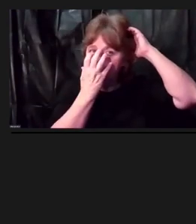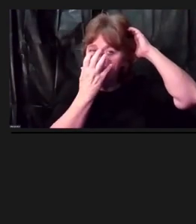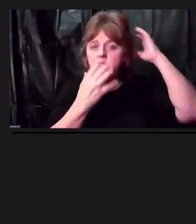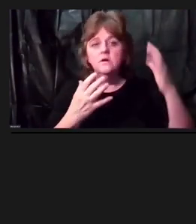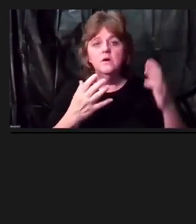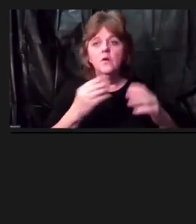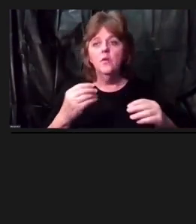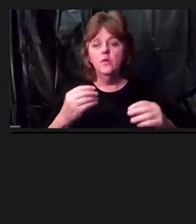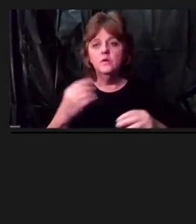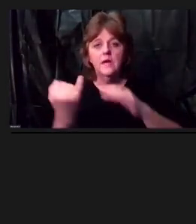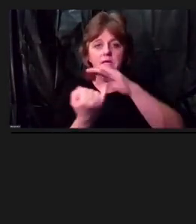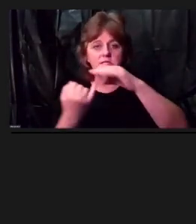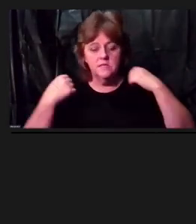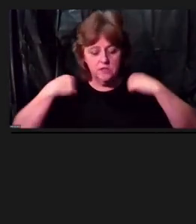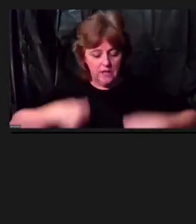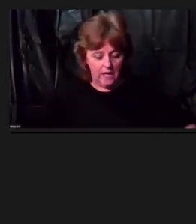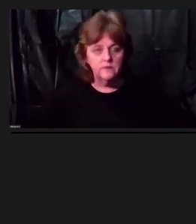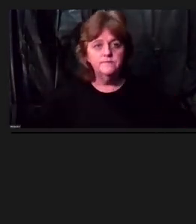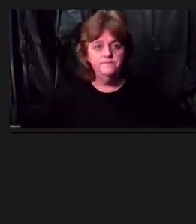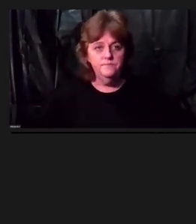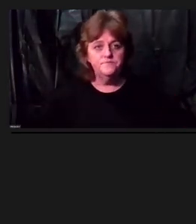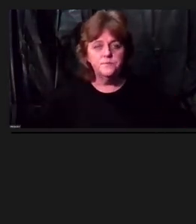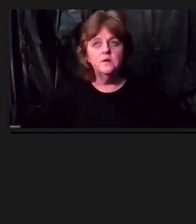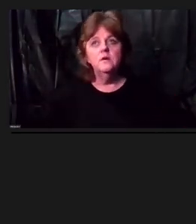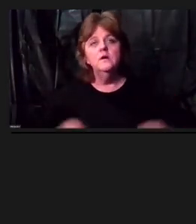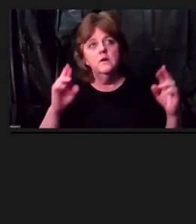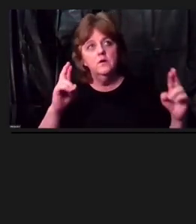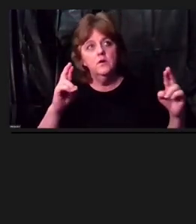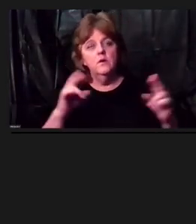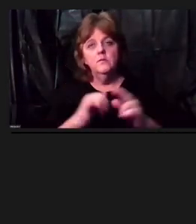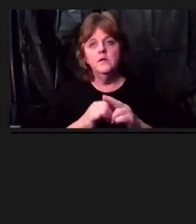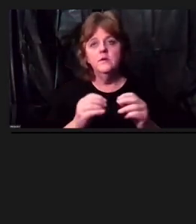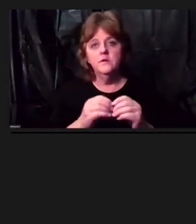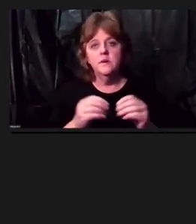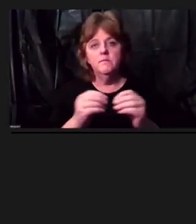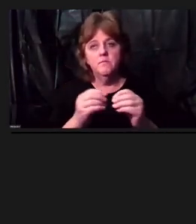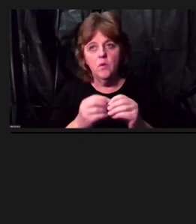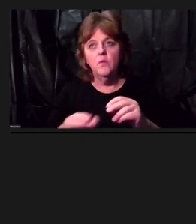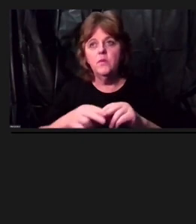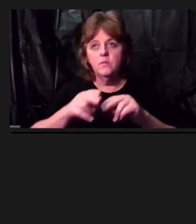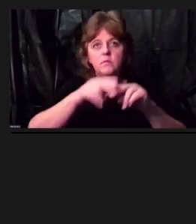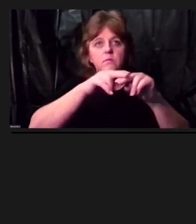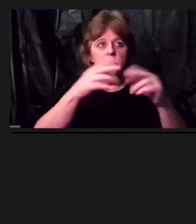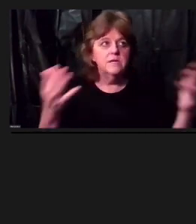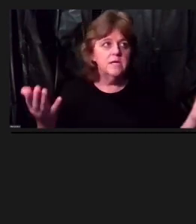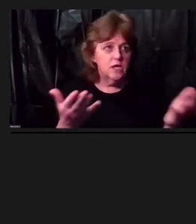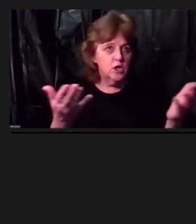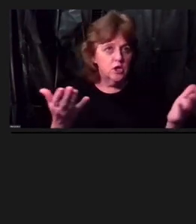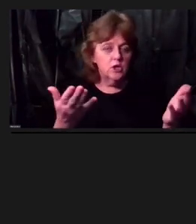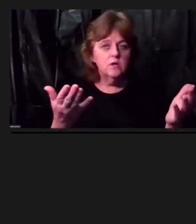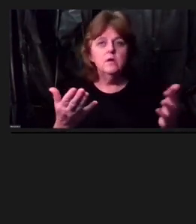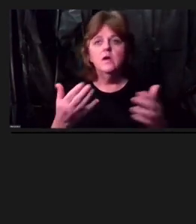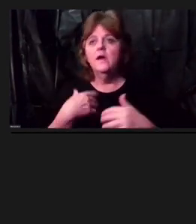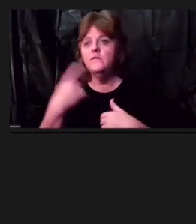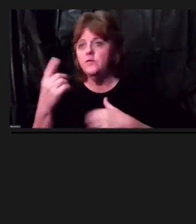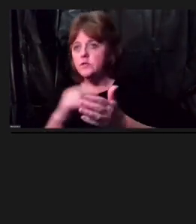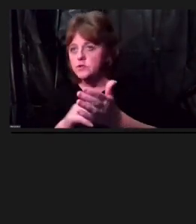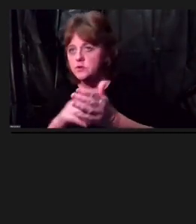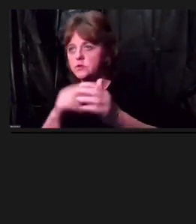So hopefully we'll be able to ramp up that testing program. We do have one nurse on staff who can do sample